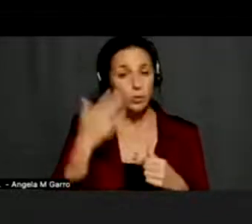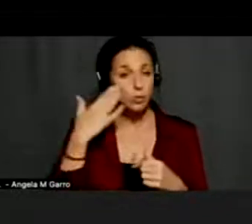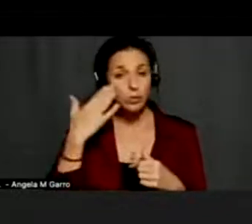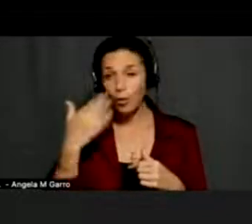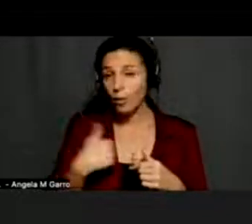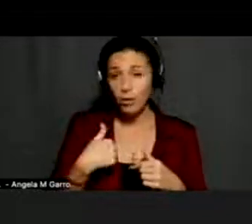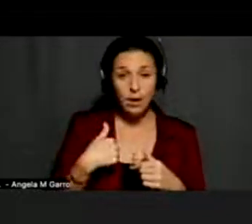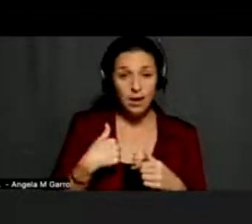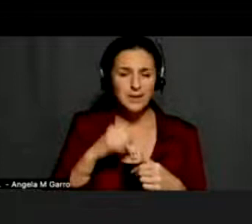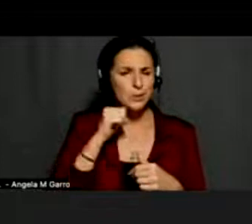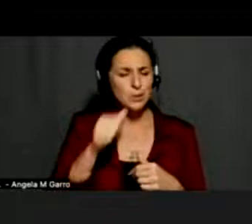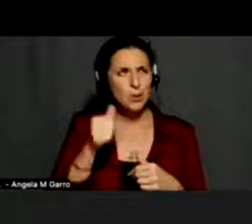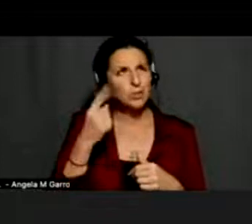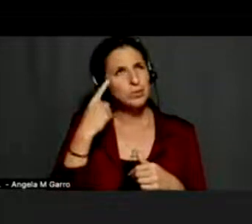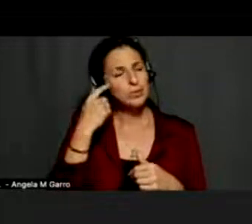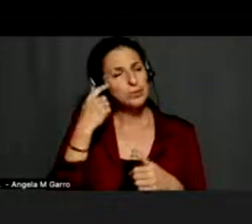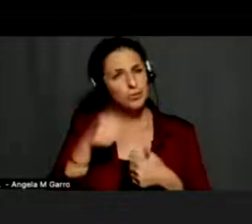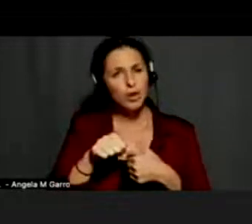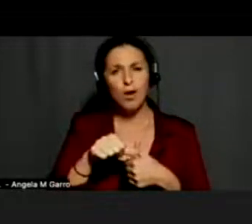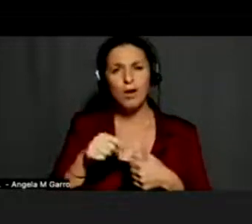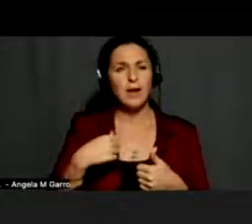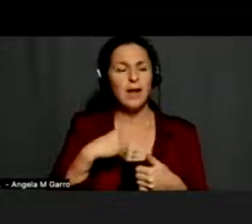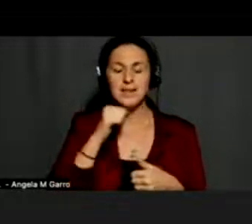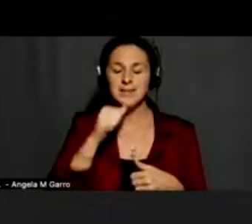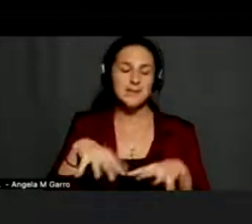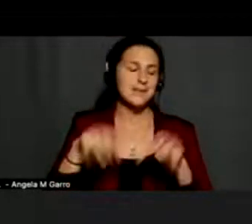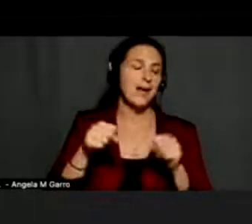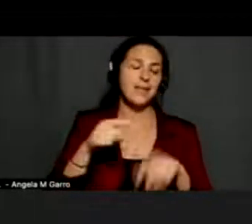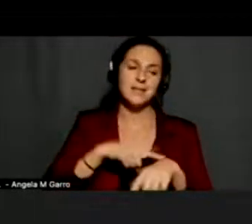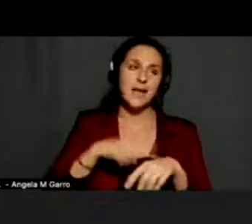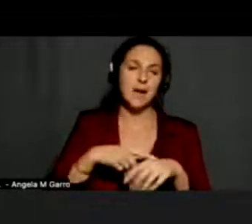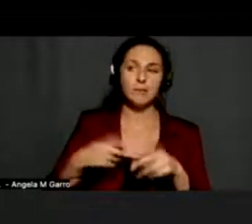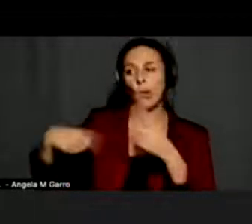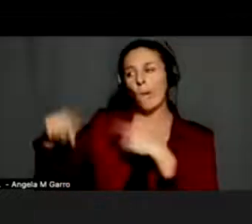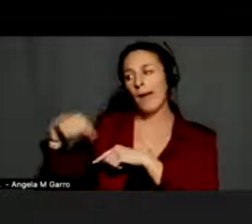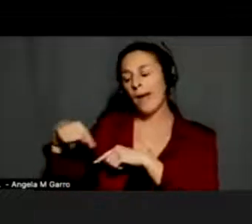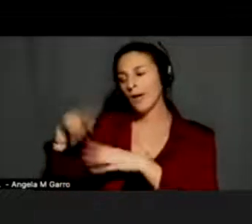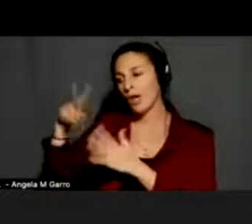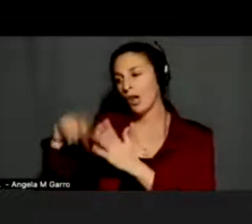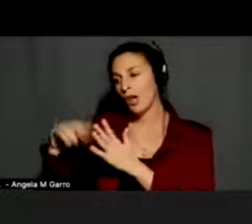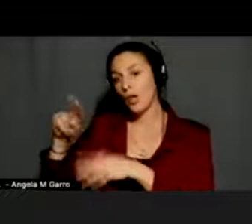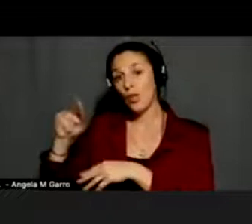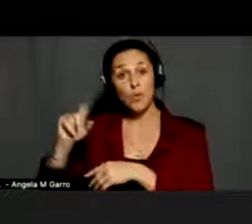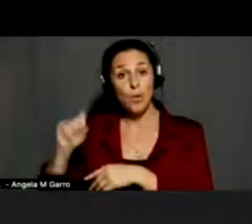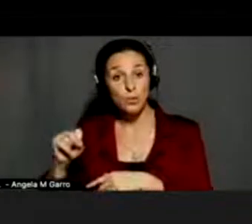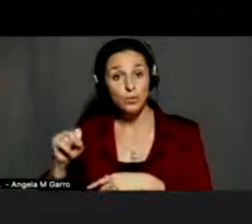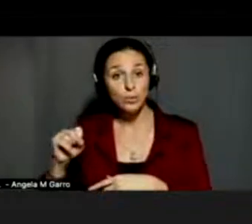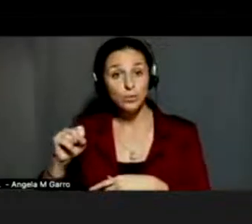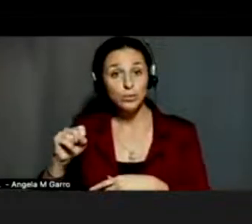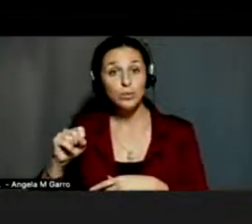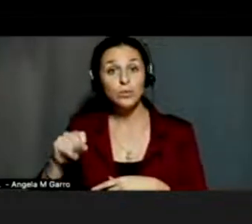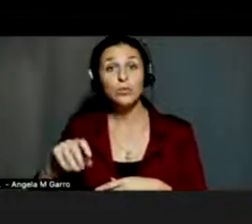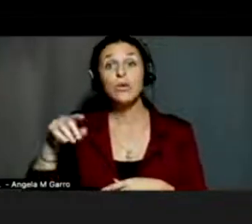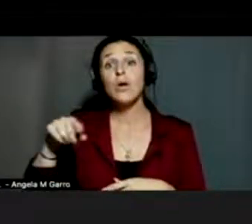don't recall, and I didn't take the time before this meeting to go back and to look over those notes, but was the